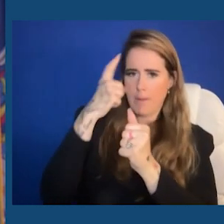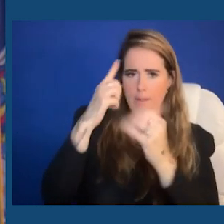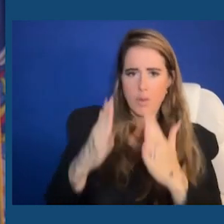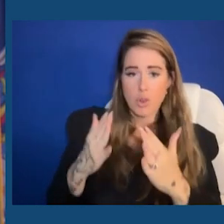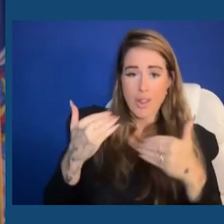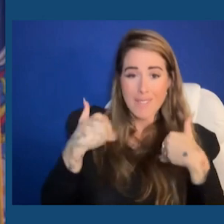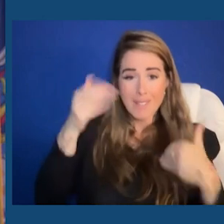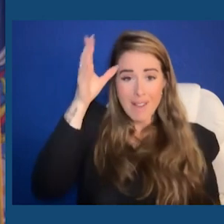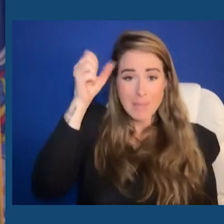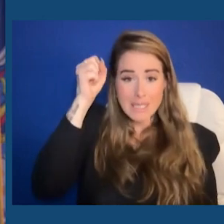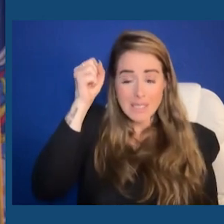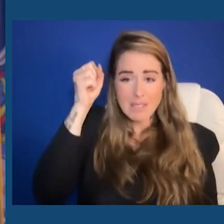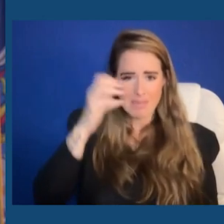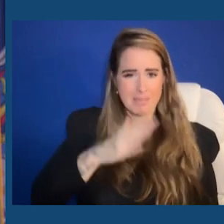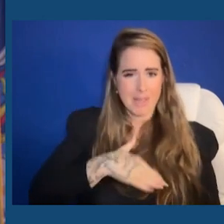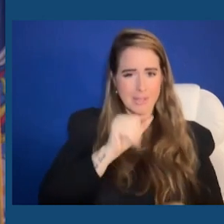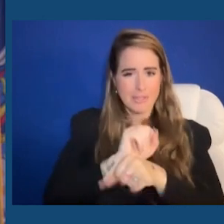sense,